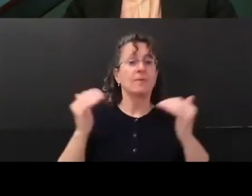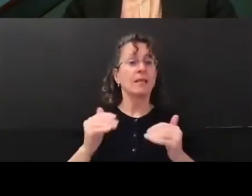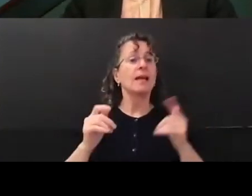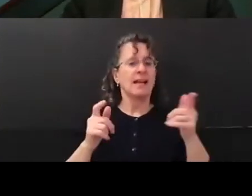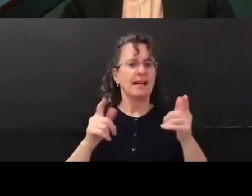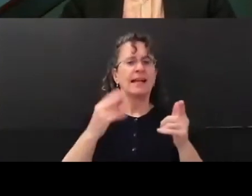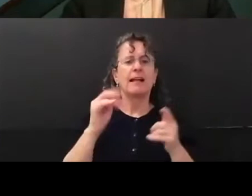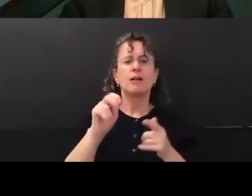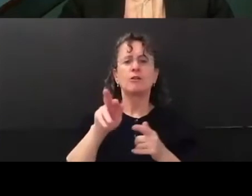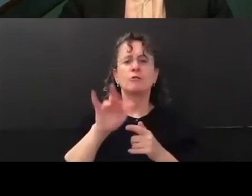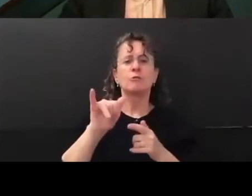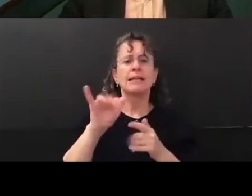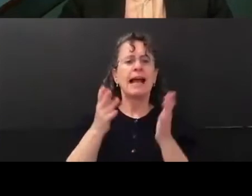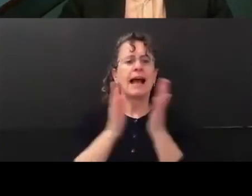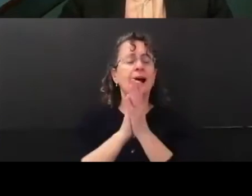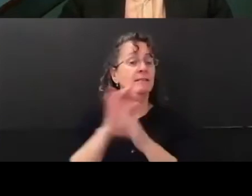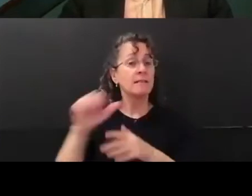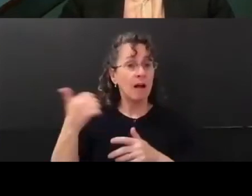nominations for chair?